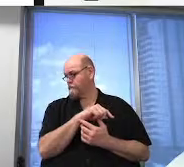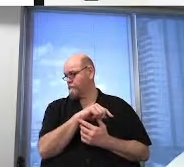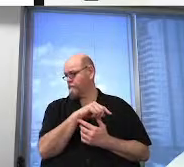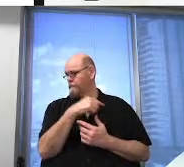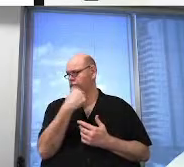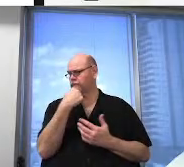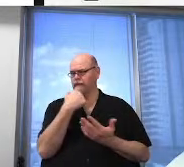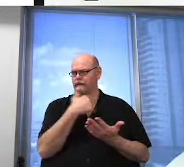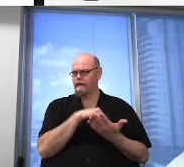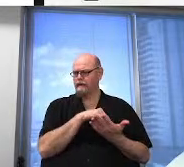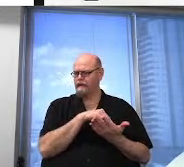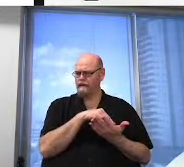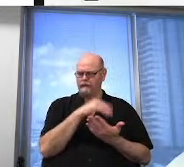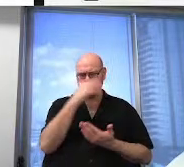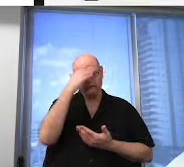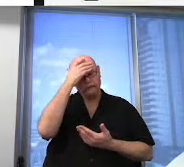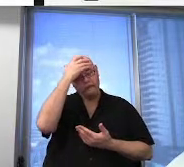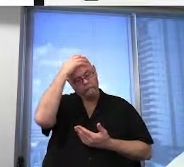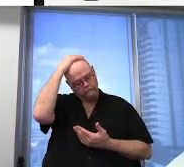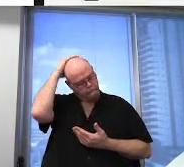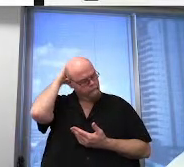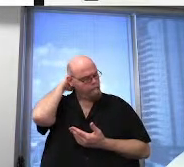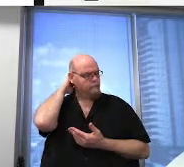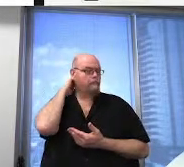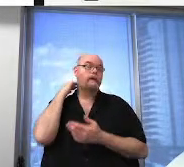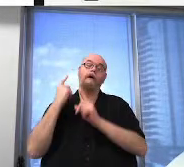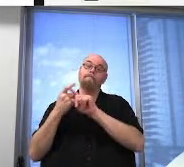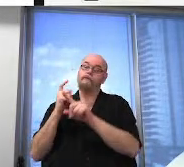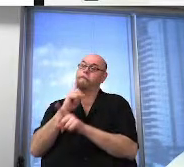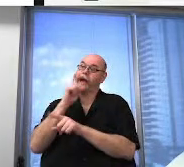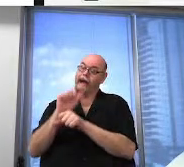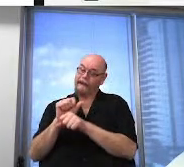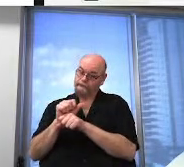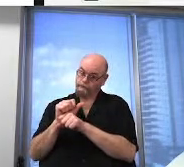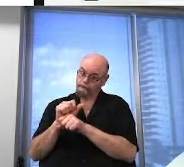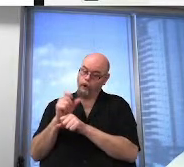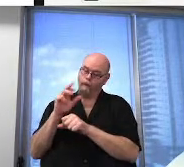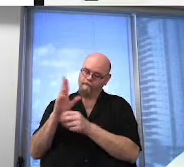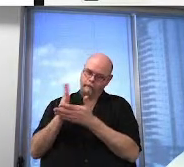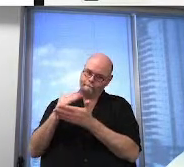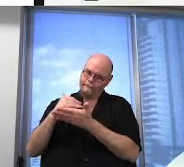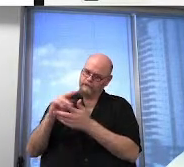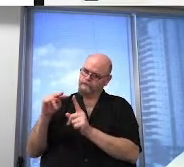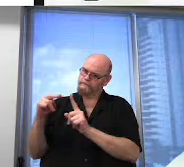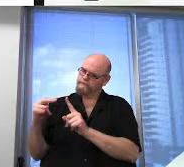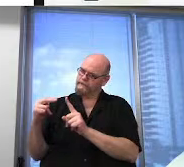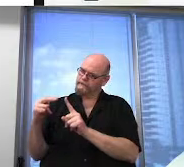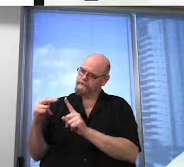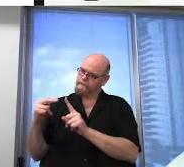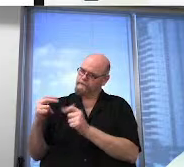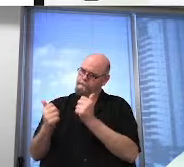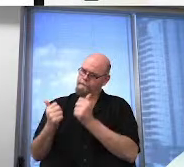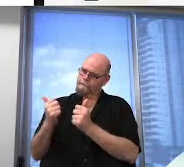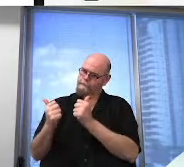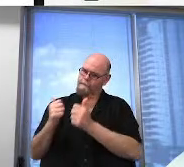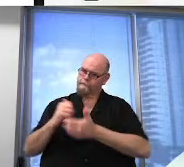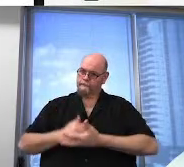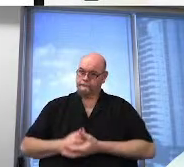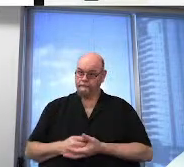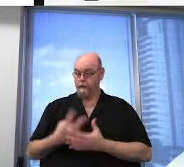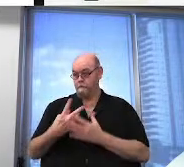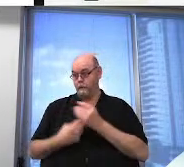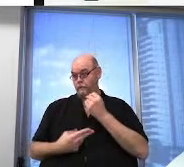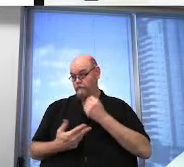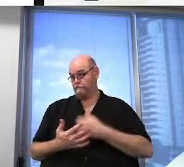I'm going to repeat the question, make sure I understand. It's basically from an actual project execution, or you're talking about from a budgetary execute